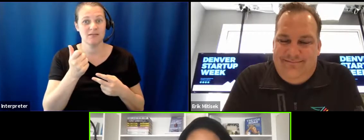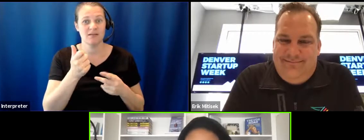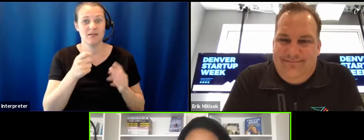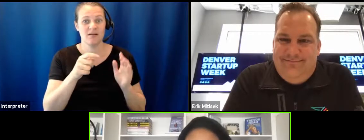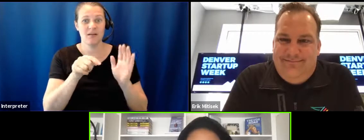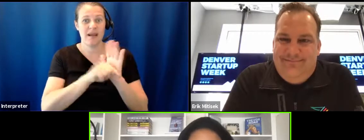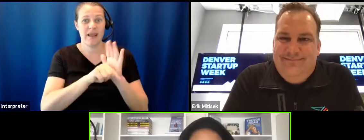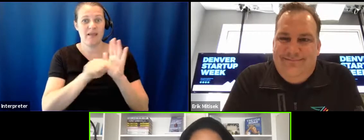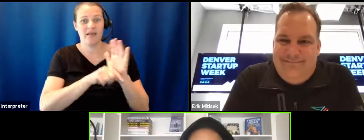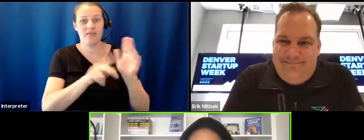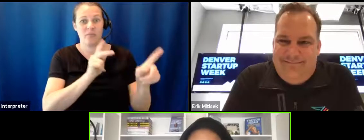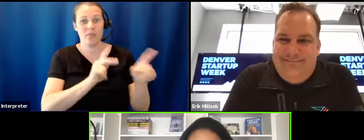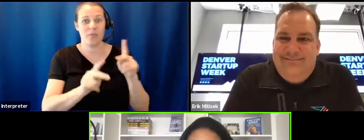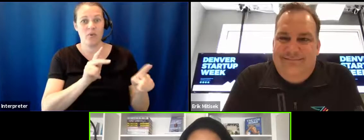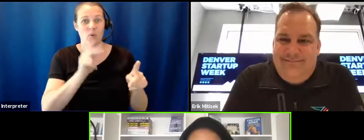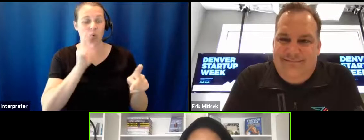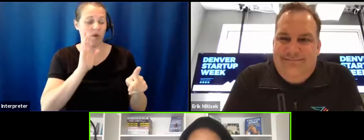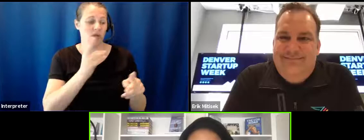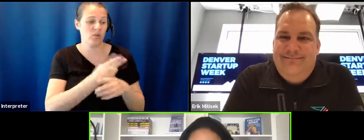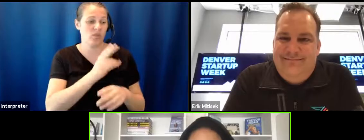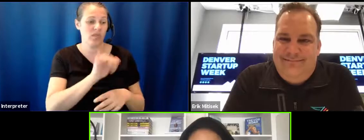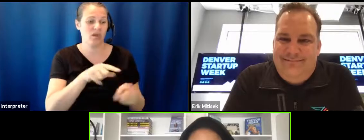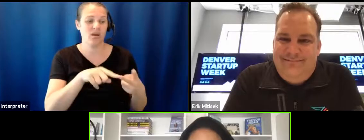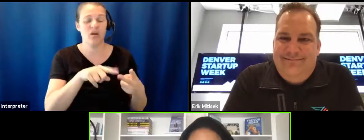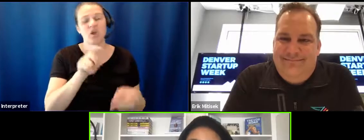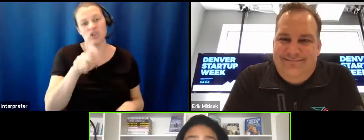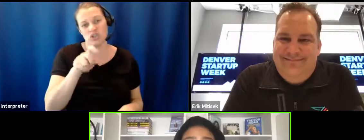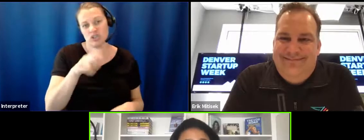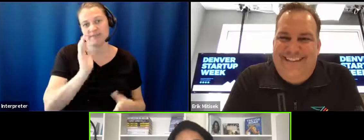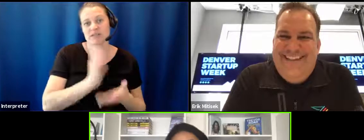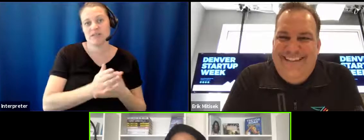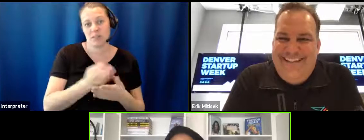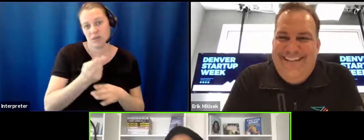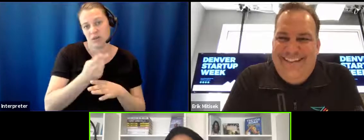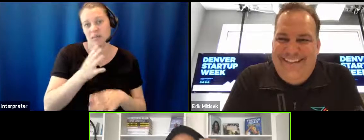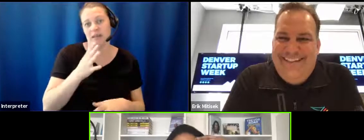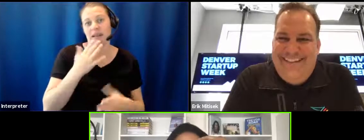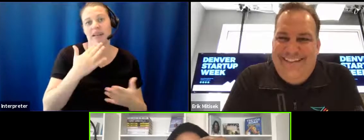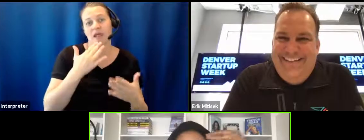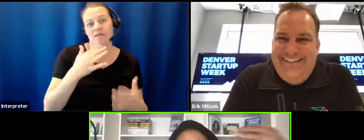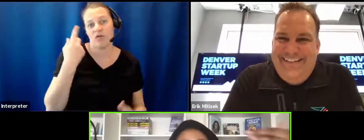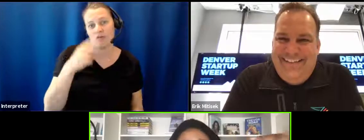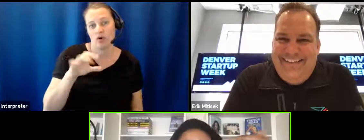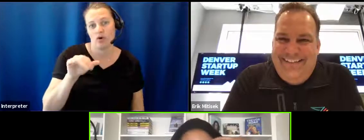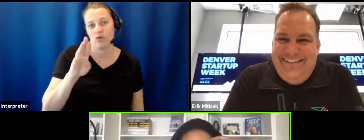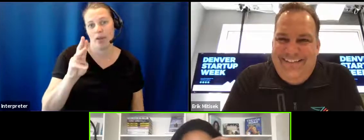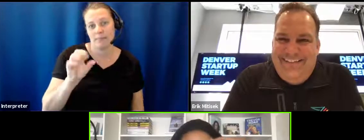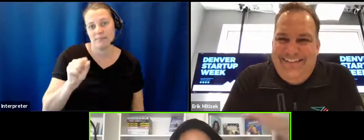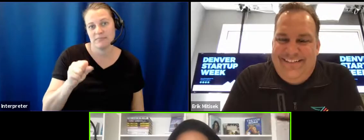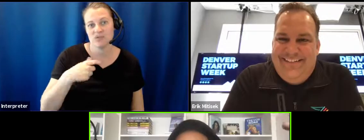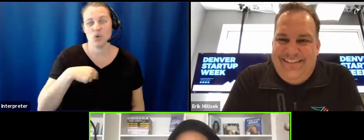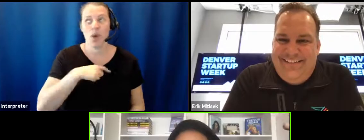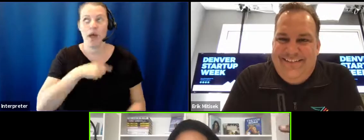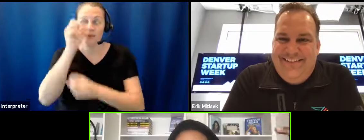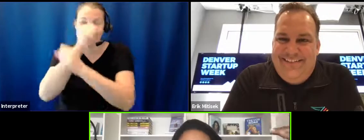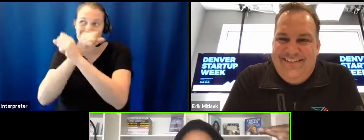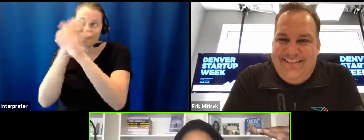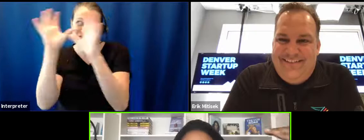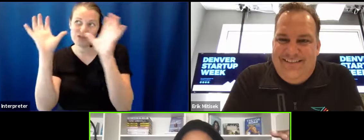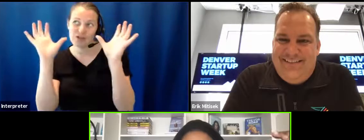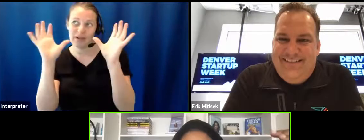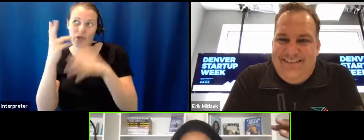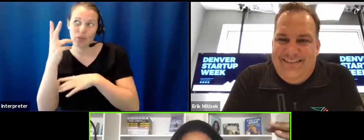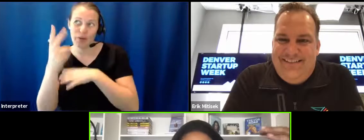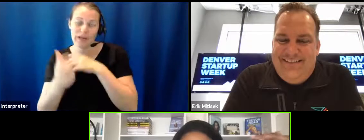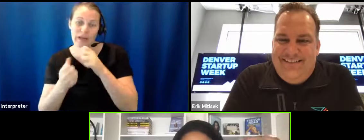title and run with it. They'll be like, yeah, you should have stopped at the crumbs. You know what I mean? And so like, I was just like envisioning 3 years of my life being